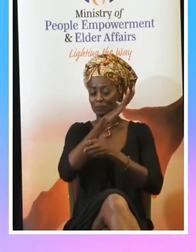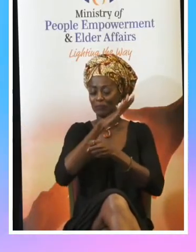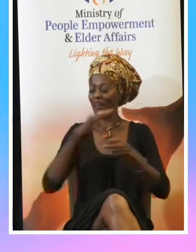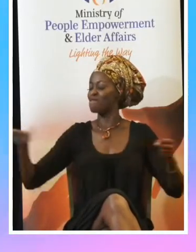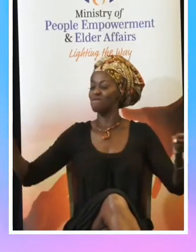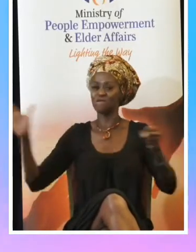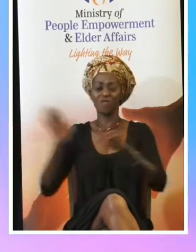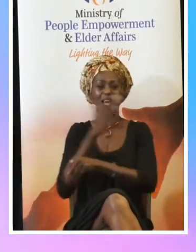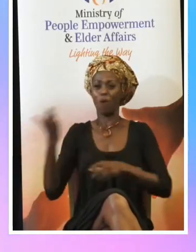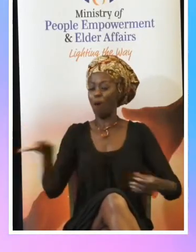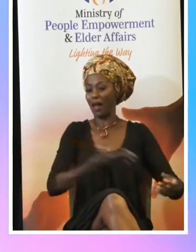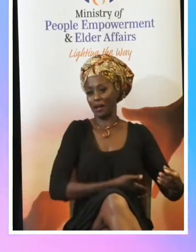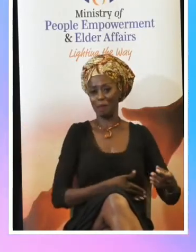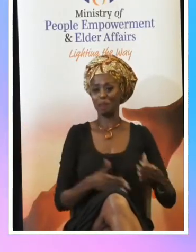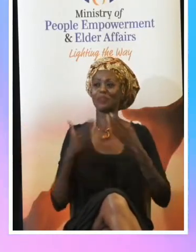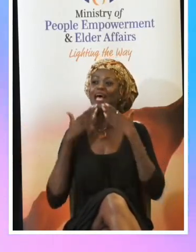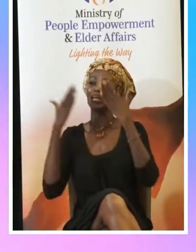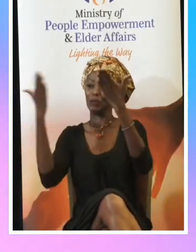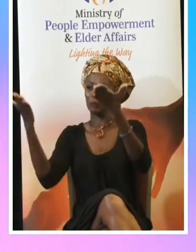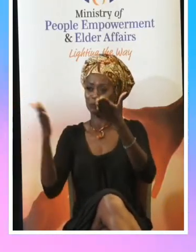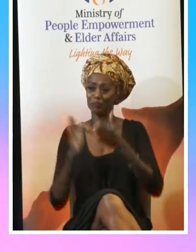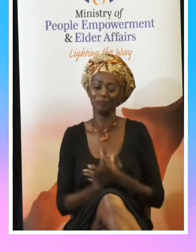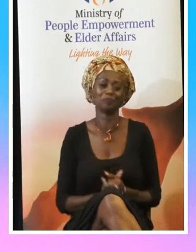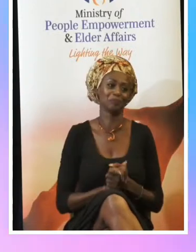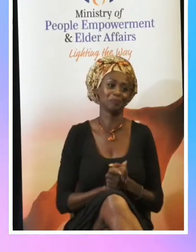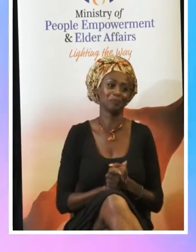wholeheartedly. Thank you.